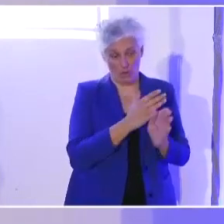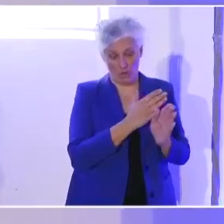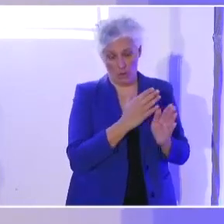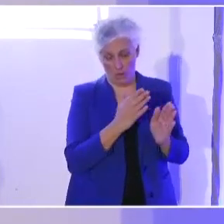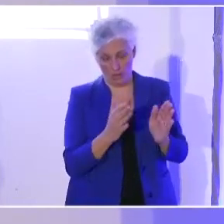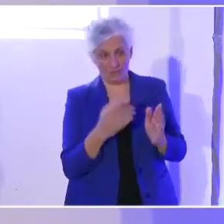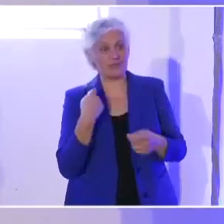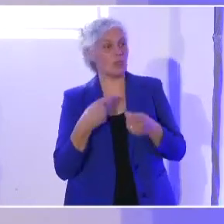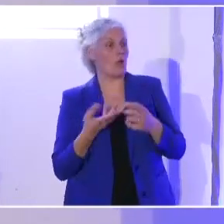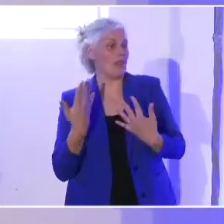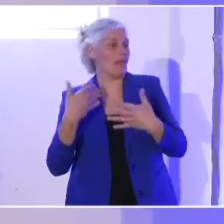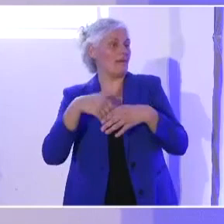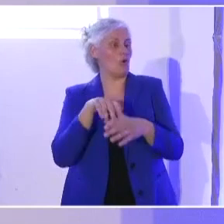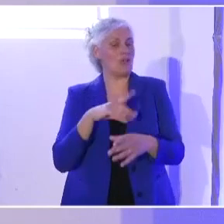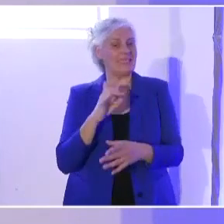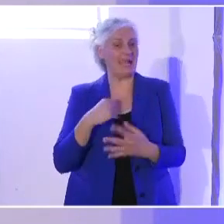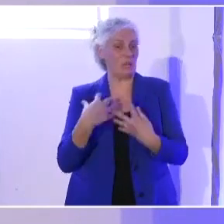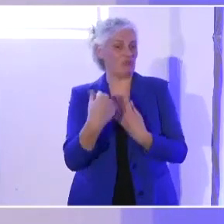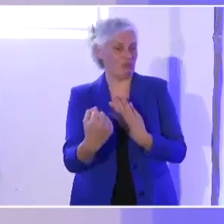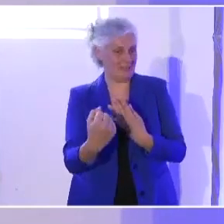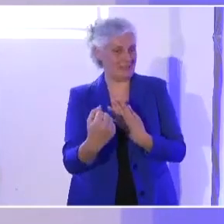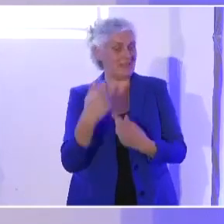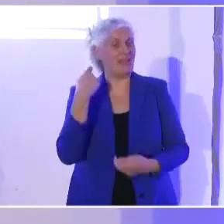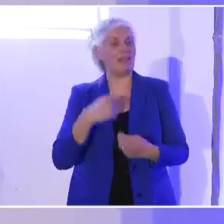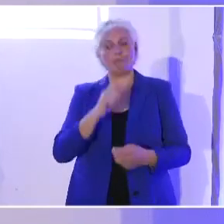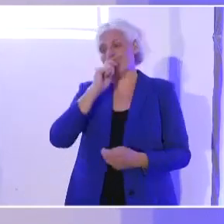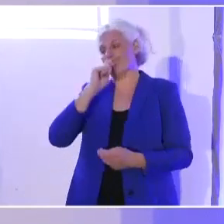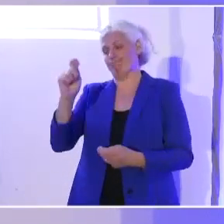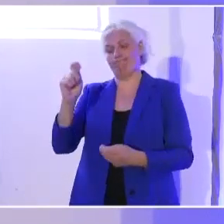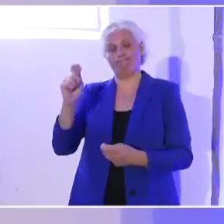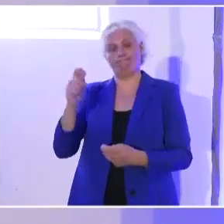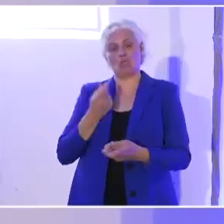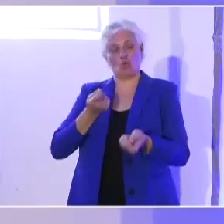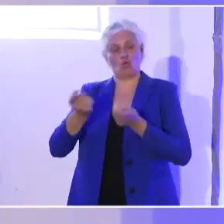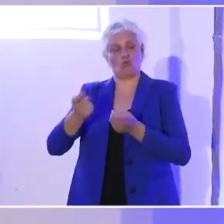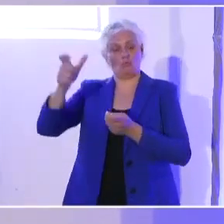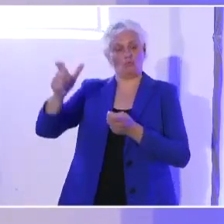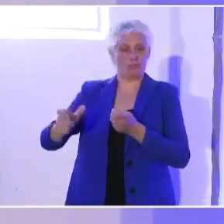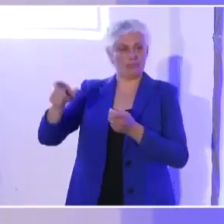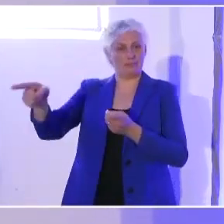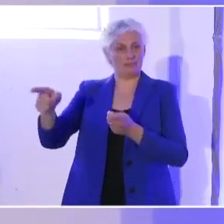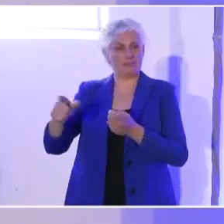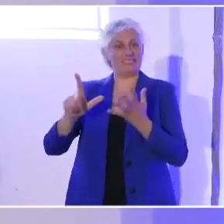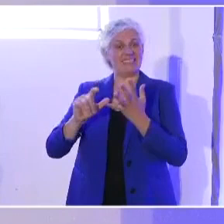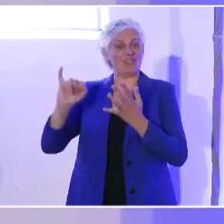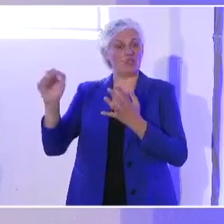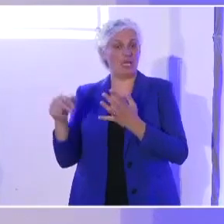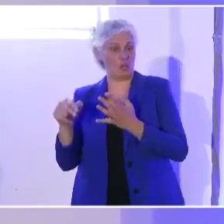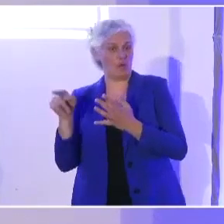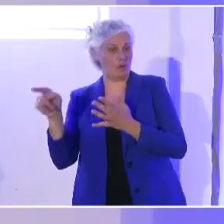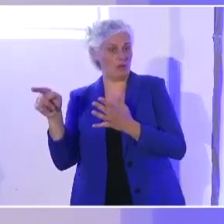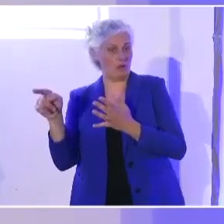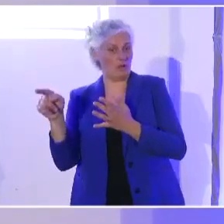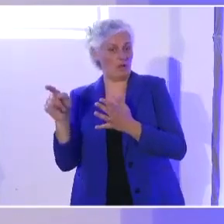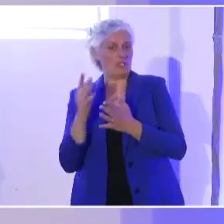to have involved a data breach, and they informed their controller, Twitter Ireland, on the 7th of January. Now, there